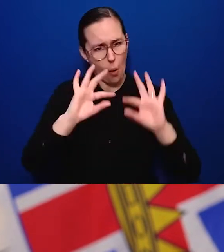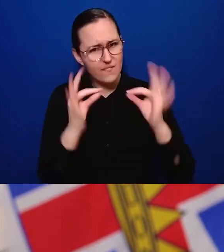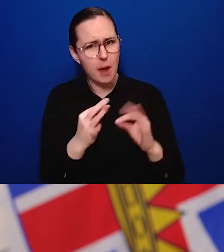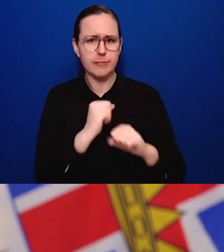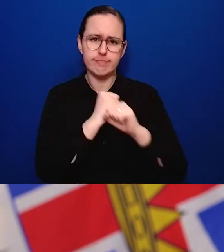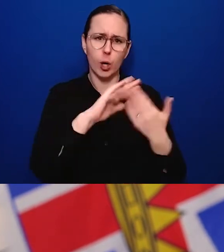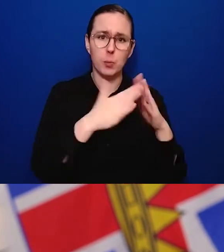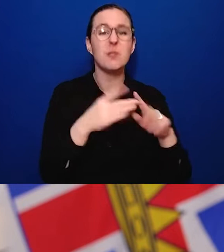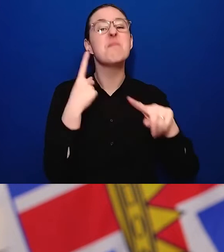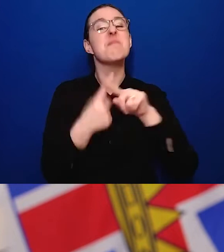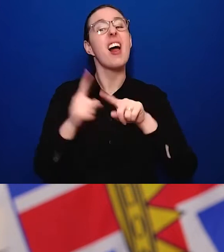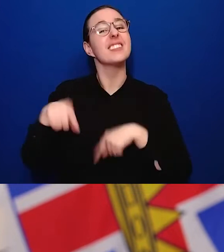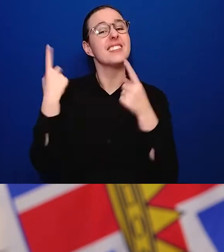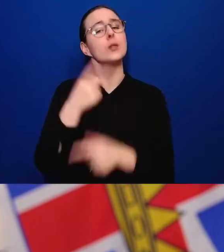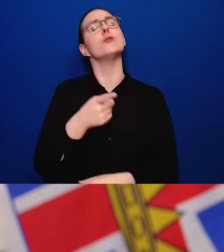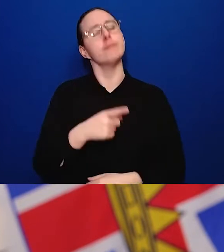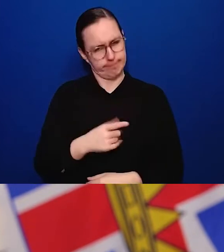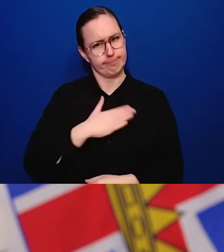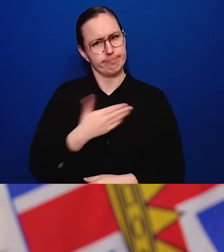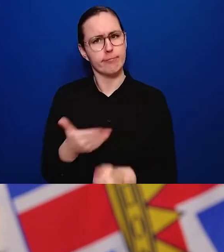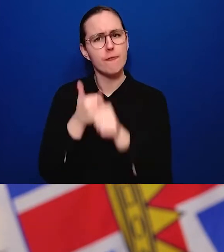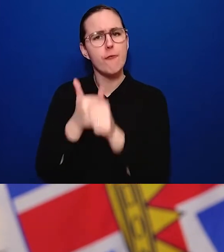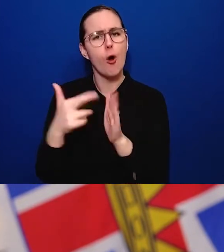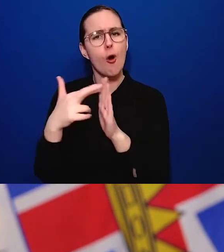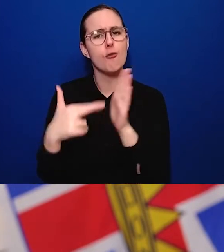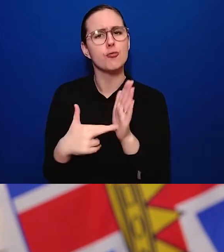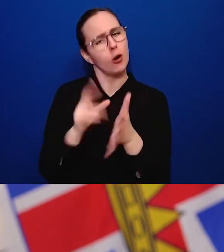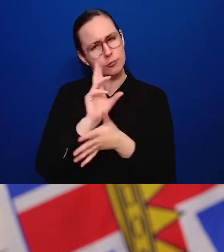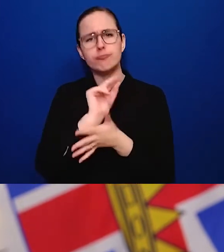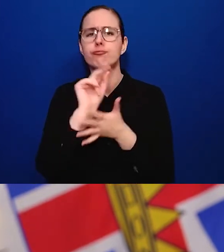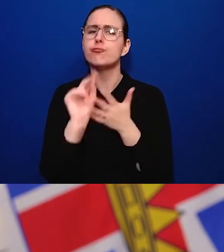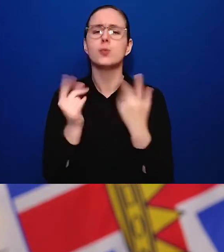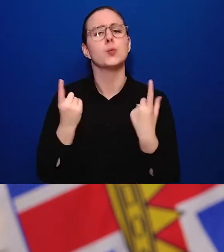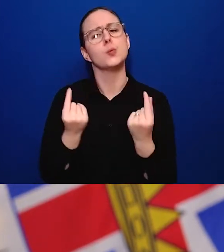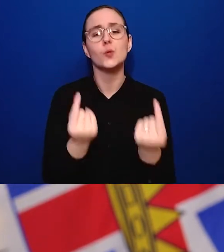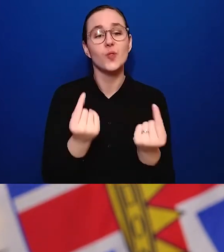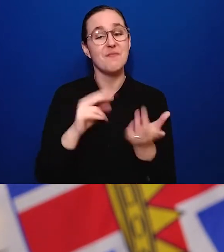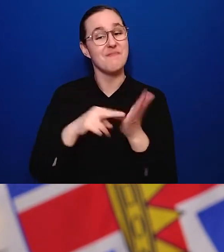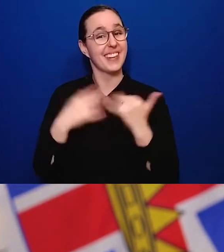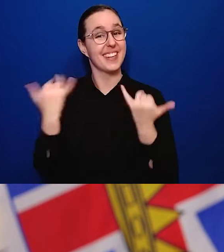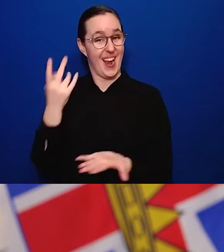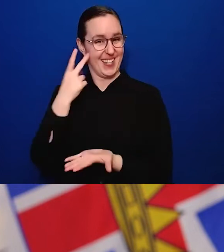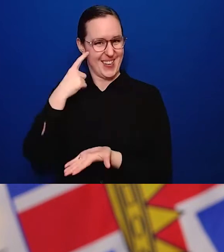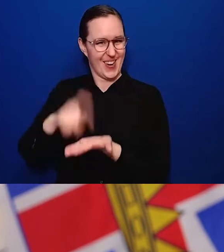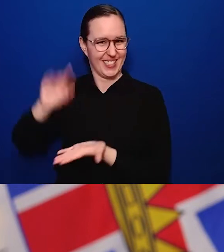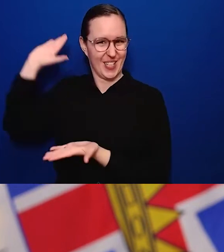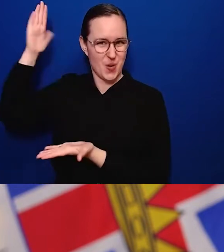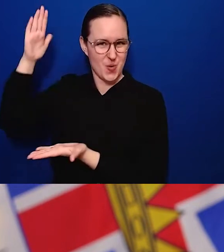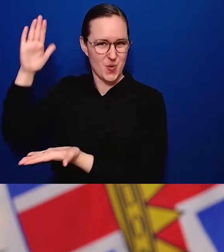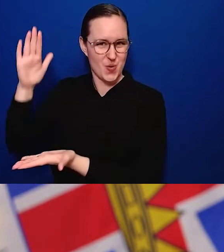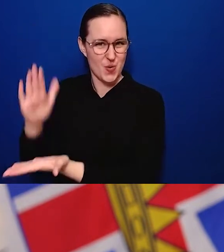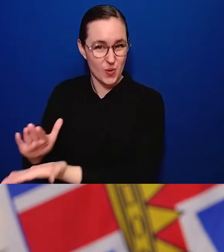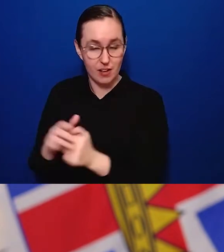so. The need for every single one of these particular layers of protection has dropped below the threshold where we